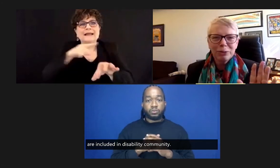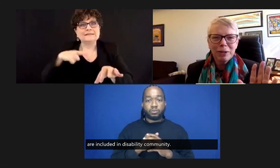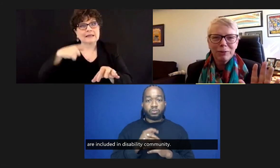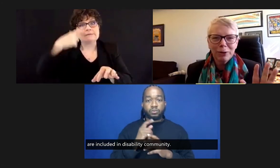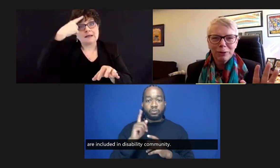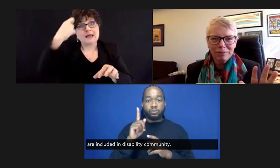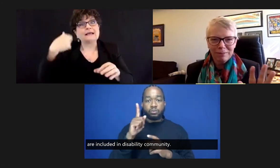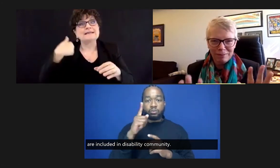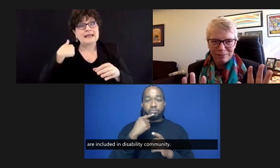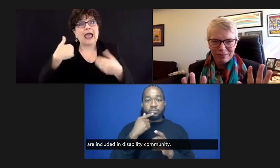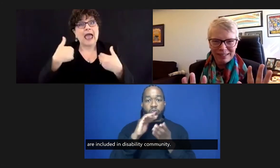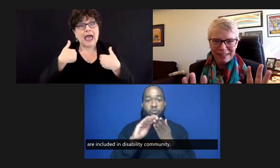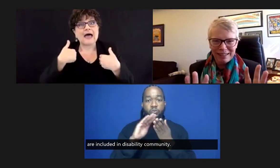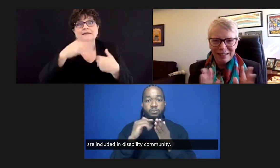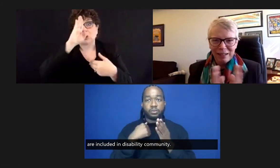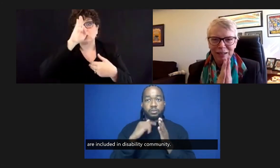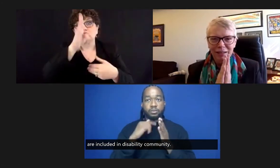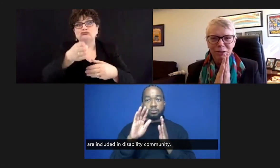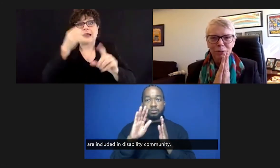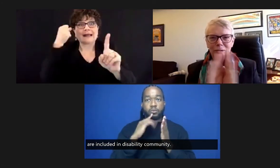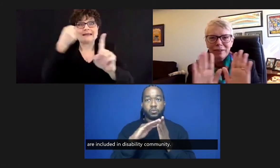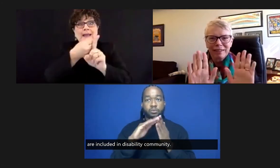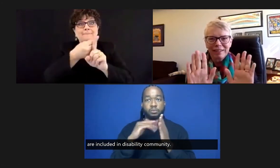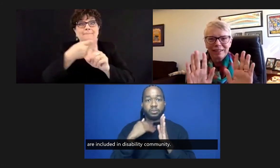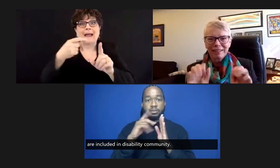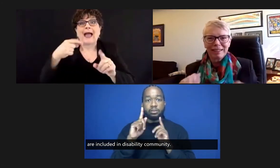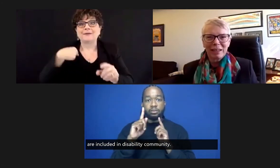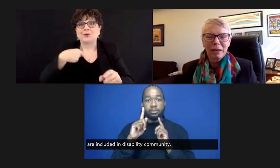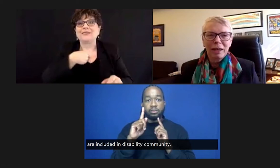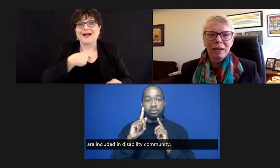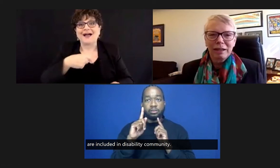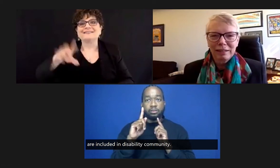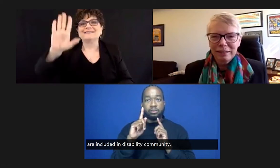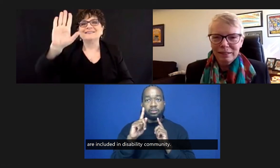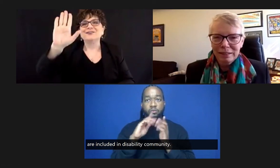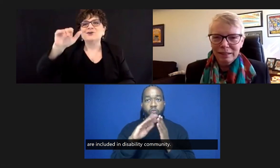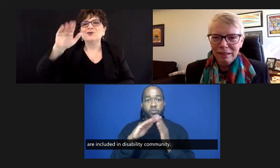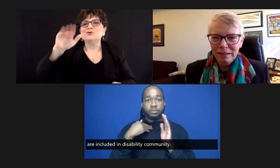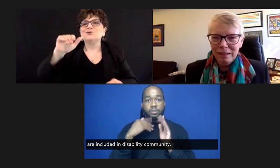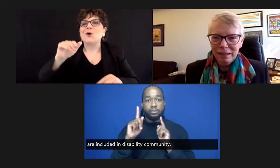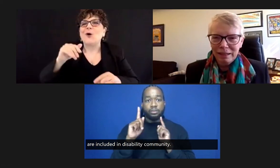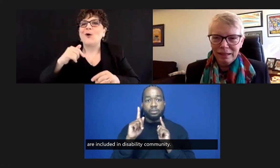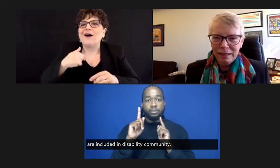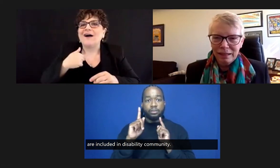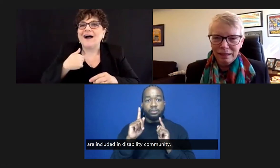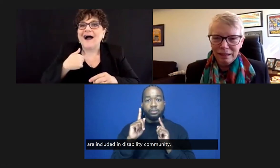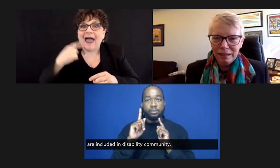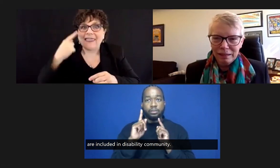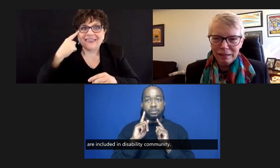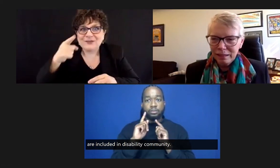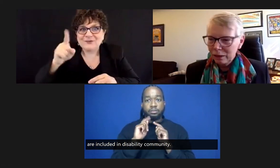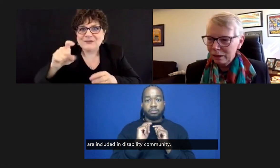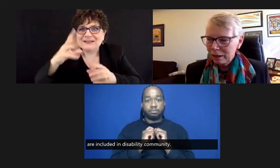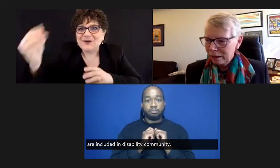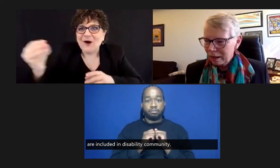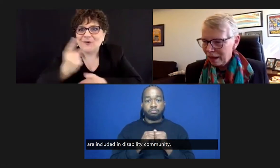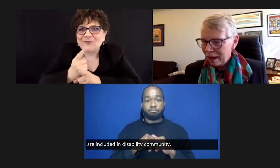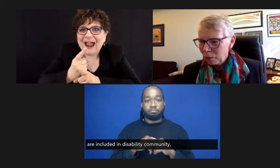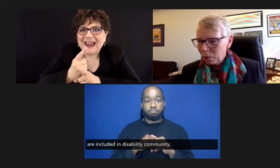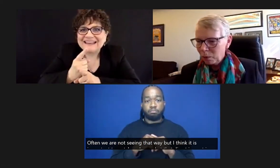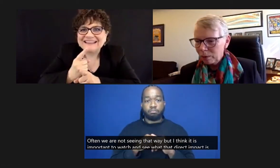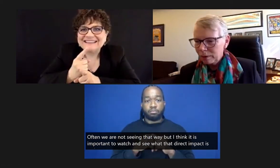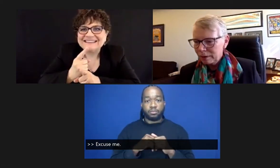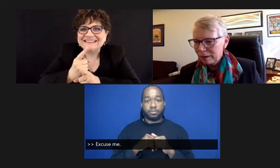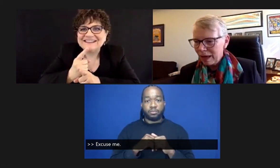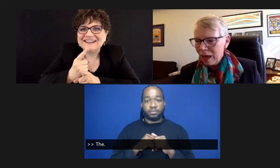And so I think it is important to watch and see what that direct impact is with us. Yep. I